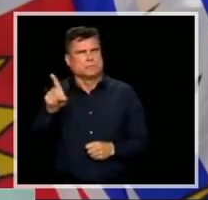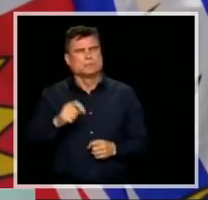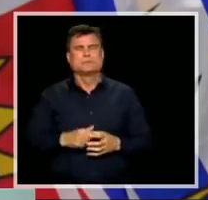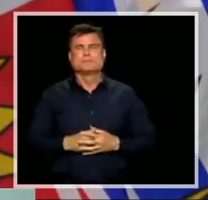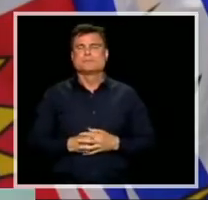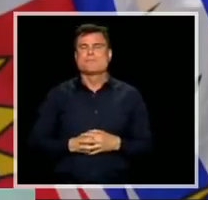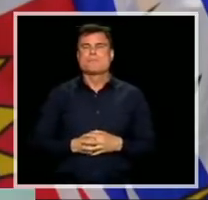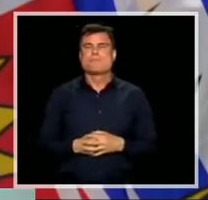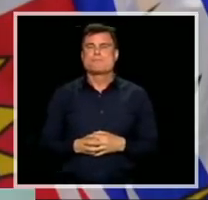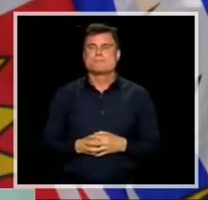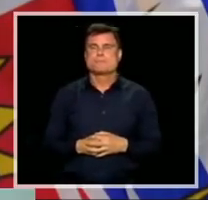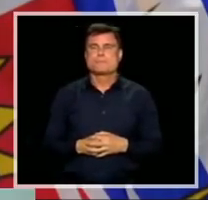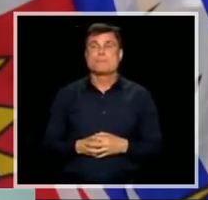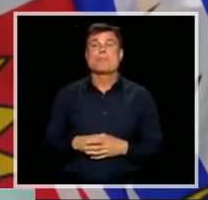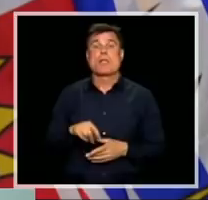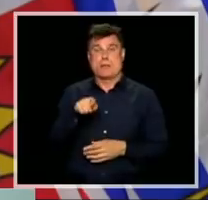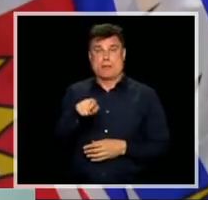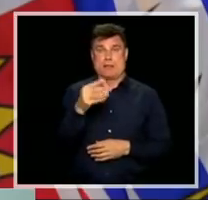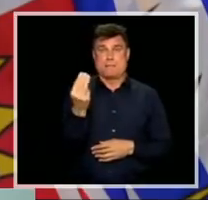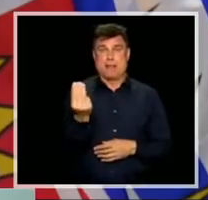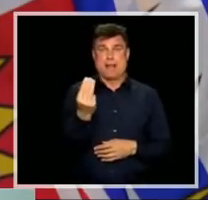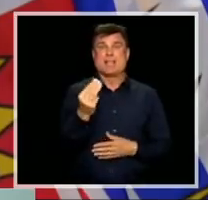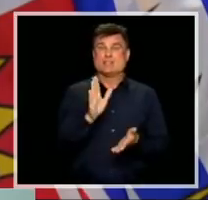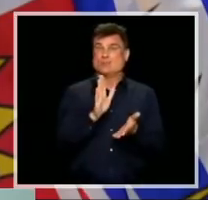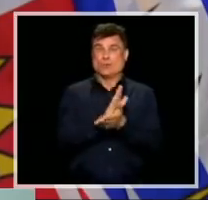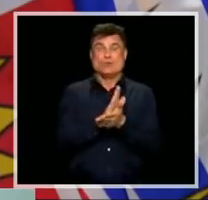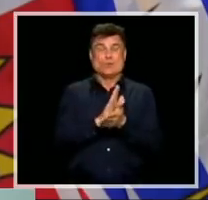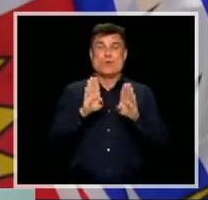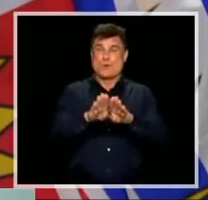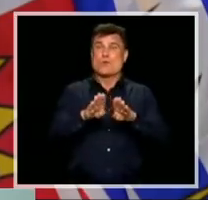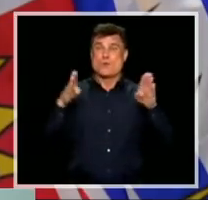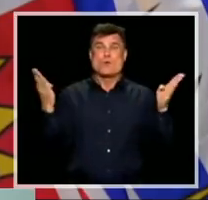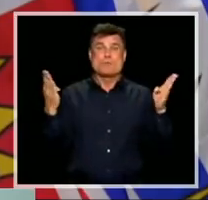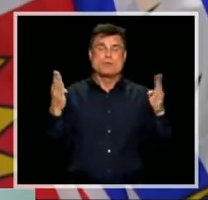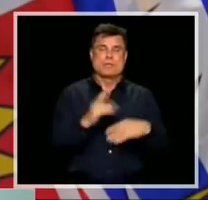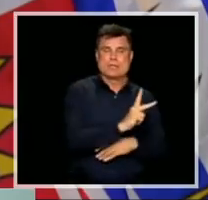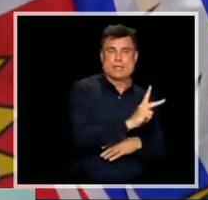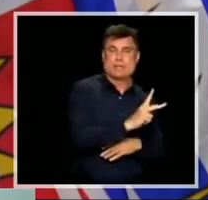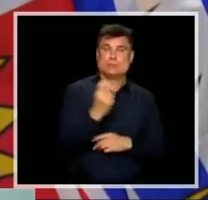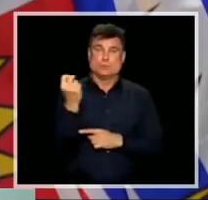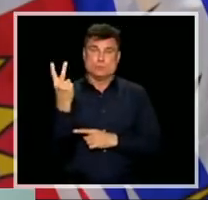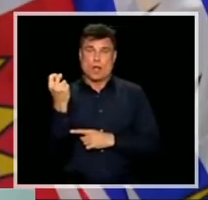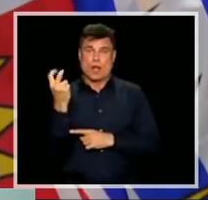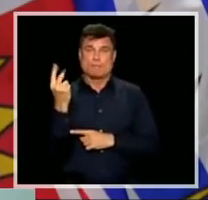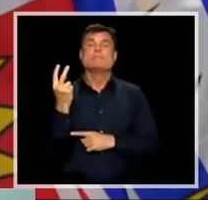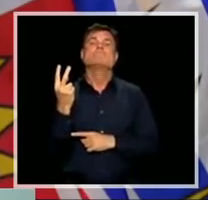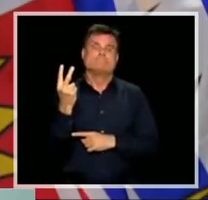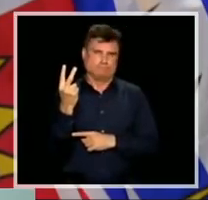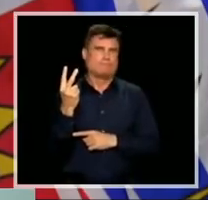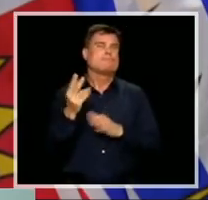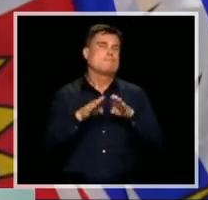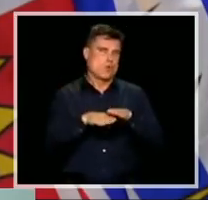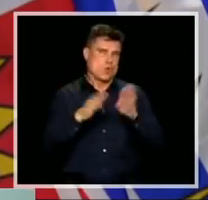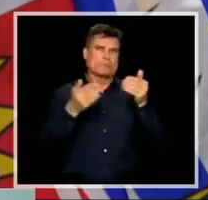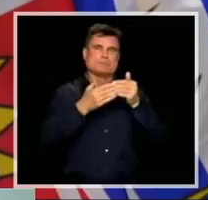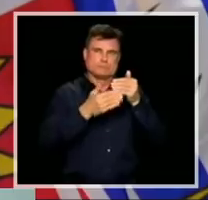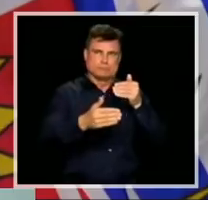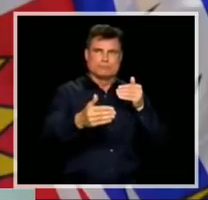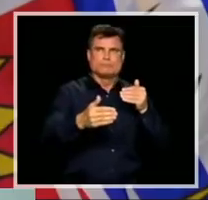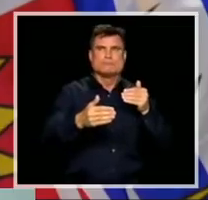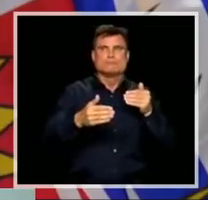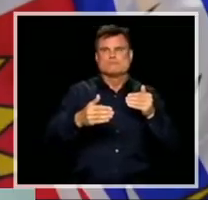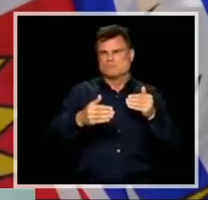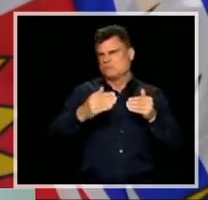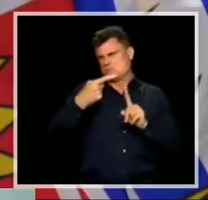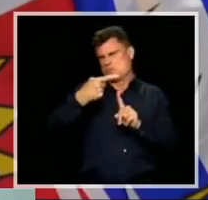And that will be what we will be doing in our schools come Monday. My team and the team in public health has